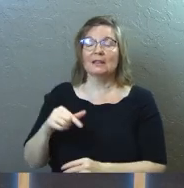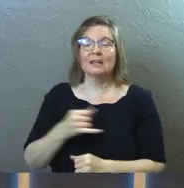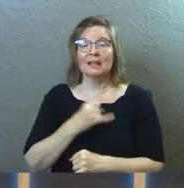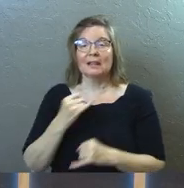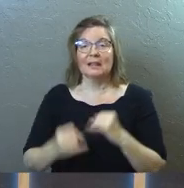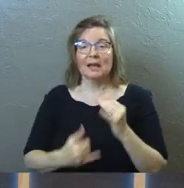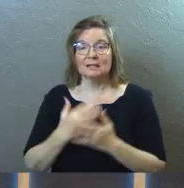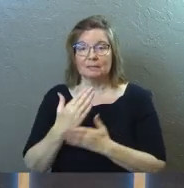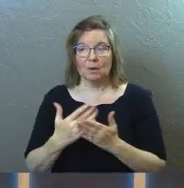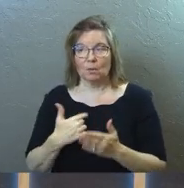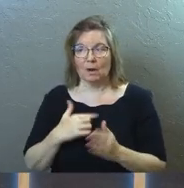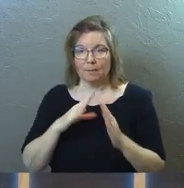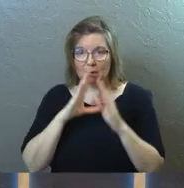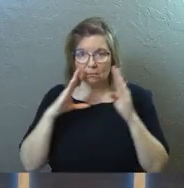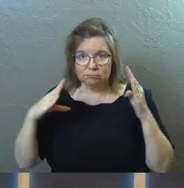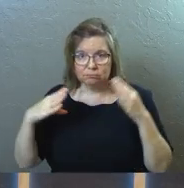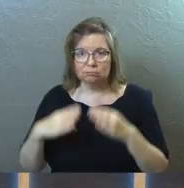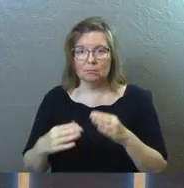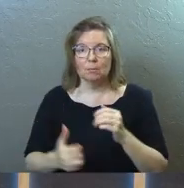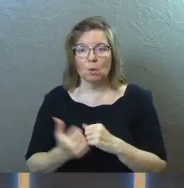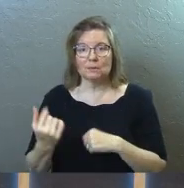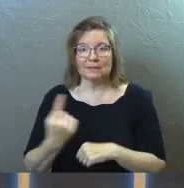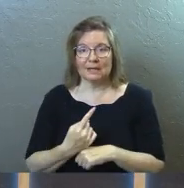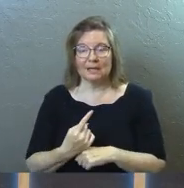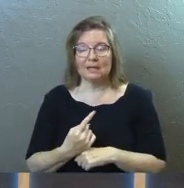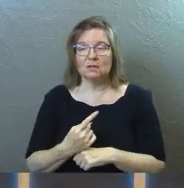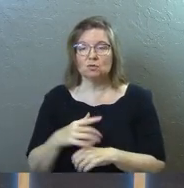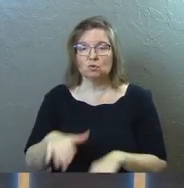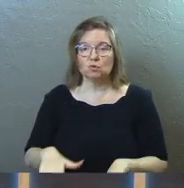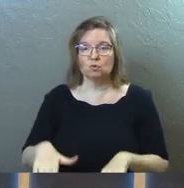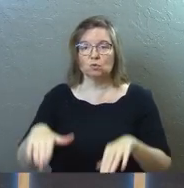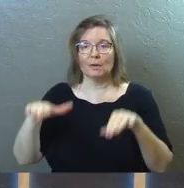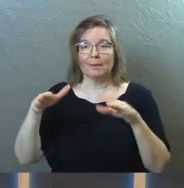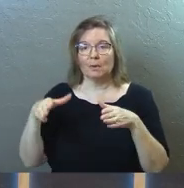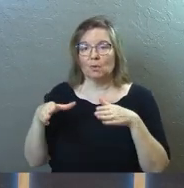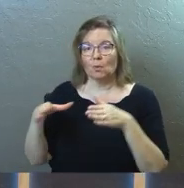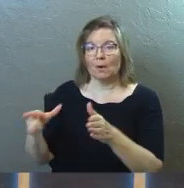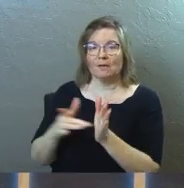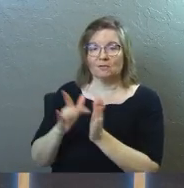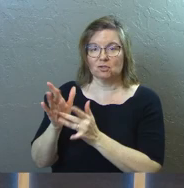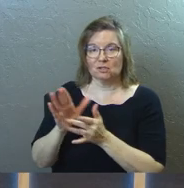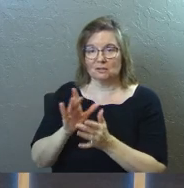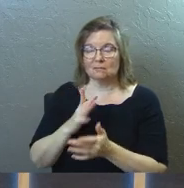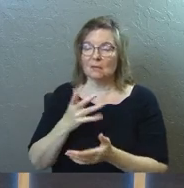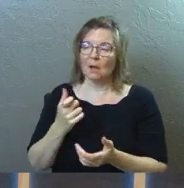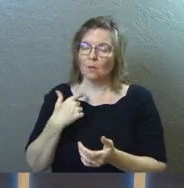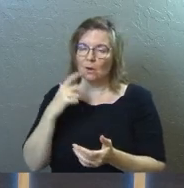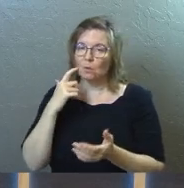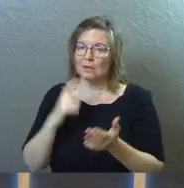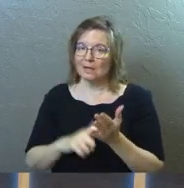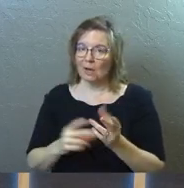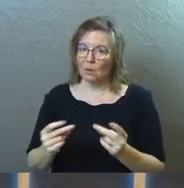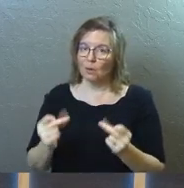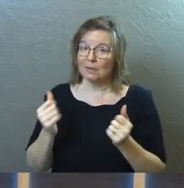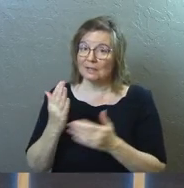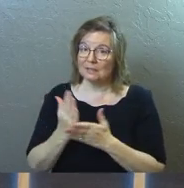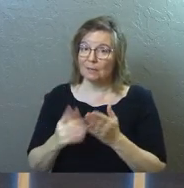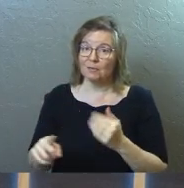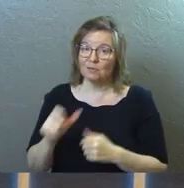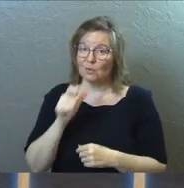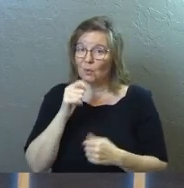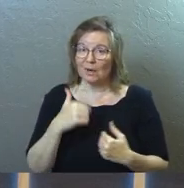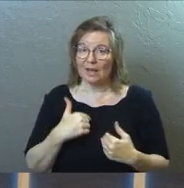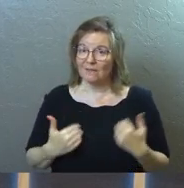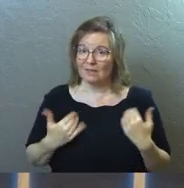this last part is where I'm going to focus most of it today, is to raise them in the way of Jesus Christ. And I want to acknowledge quickly, some of you